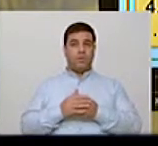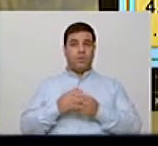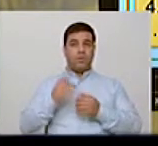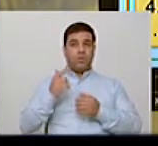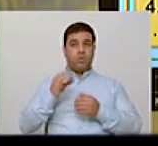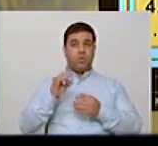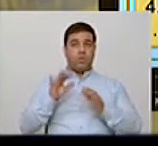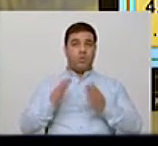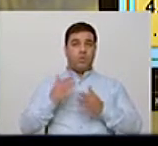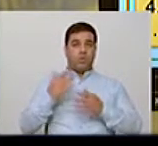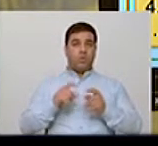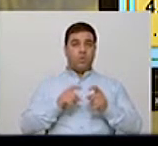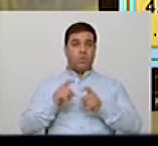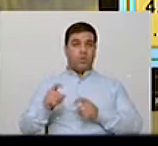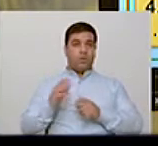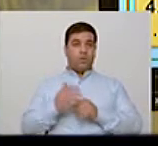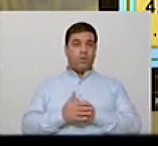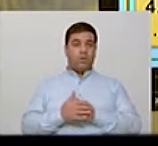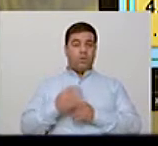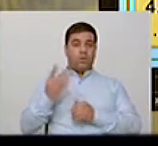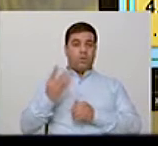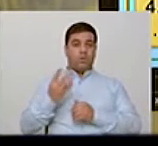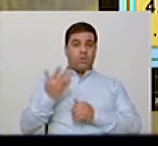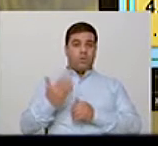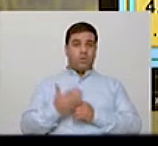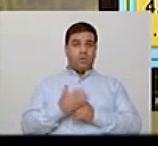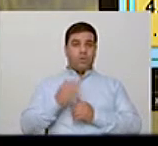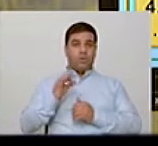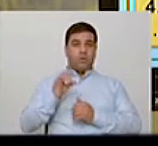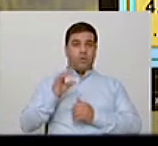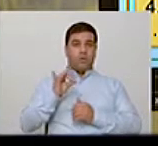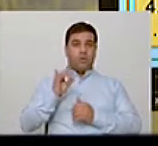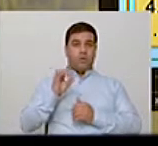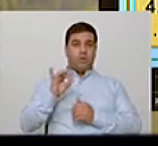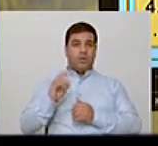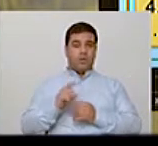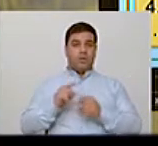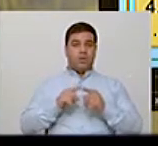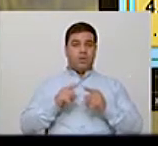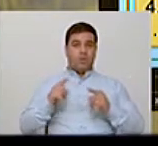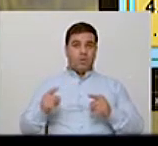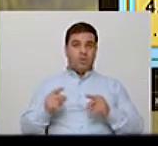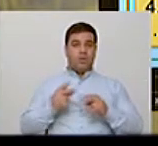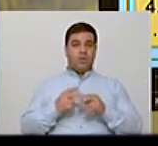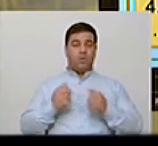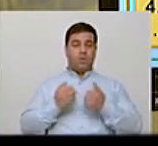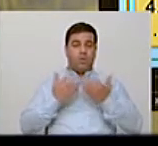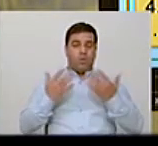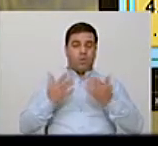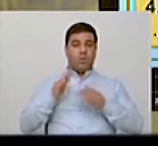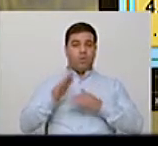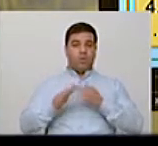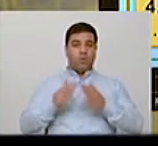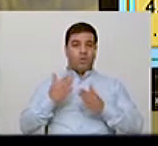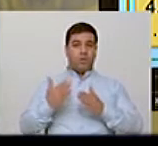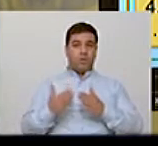qo'zg'algan holatga o'tadi. 4. Fotosintez jarayonining yorug'lik